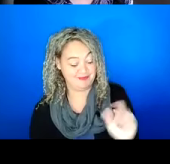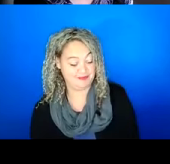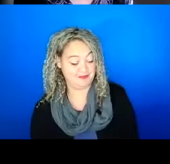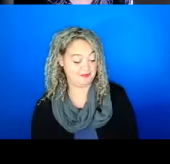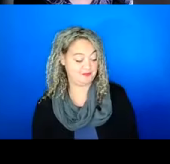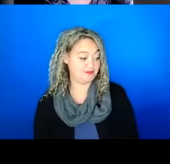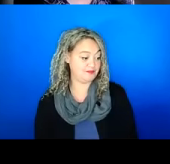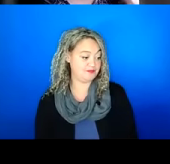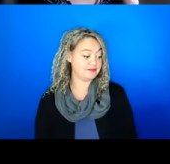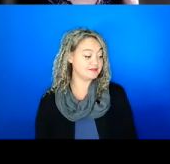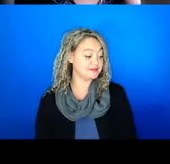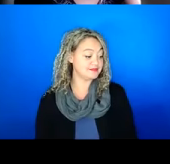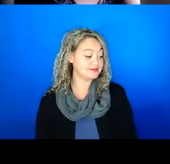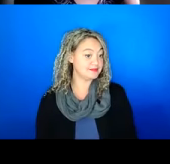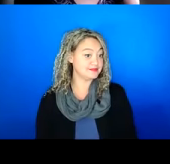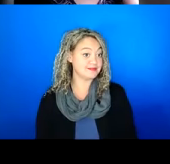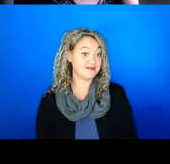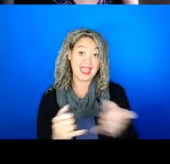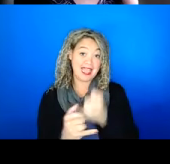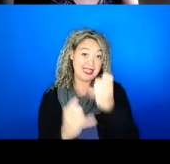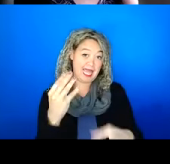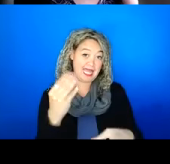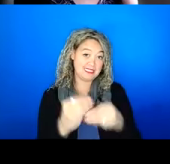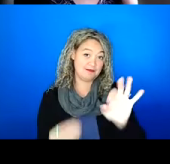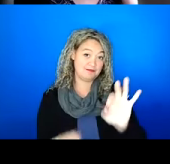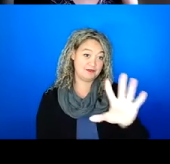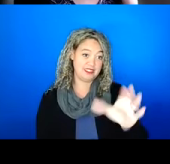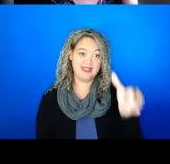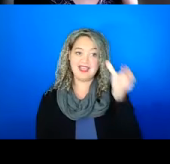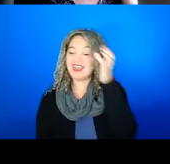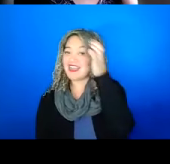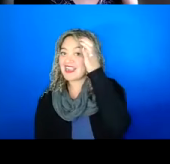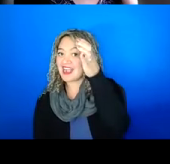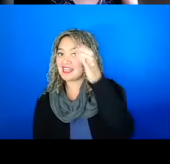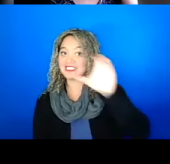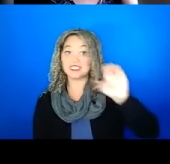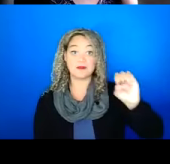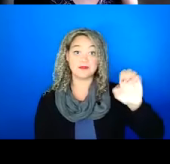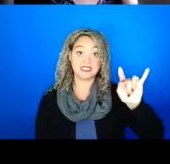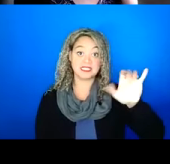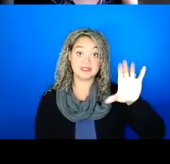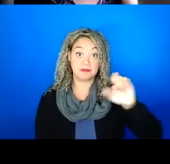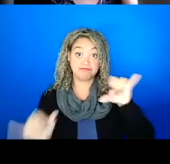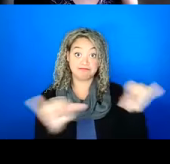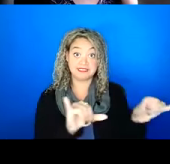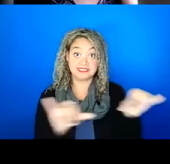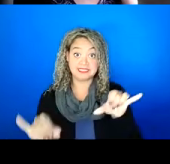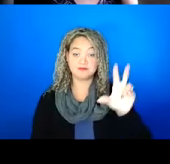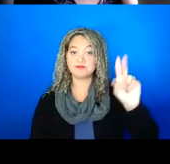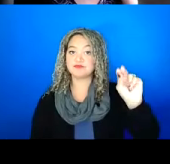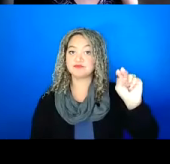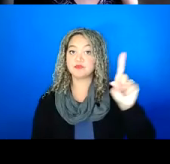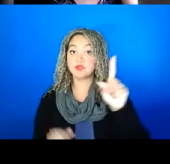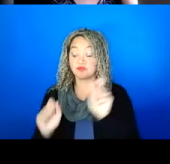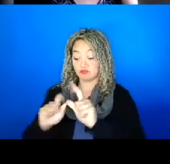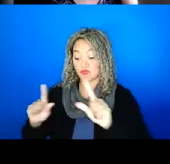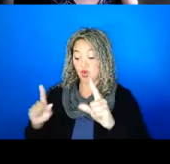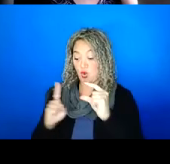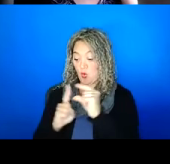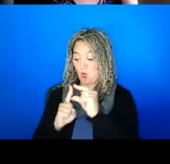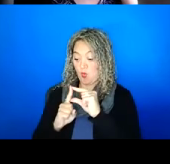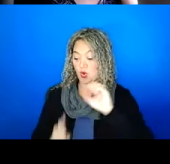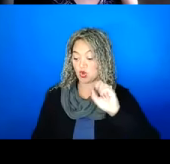One last point, this is a bonus point. Concepts and semantics are not the same thing. You look up the word semantics,